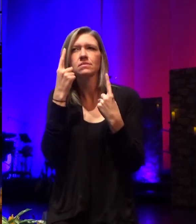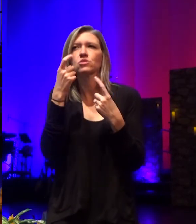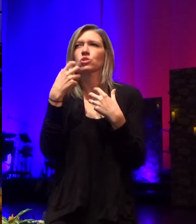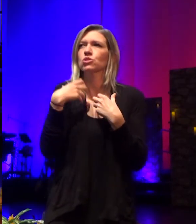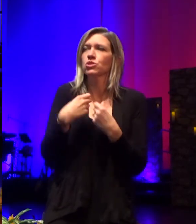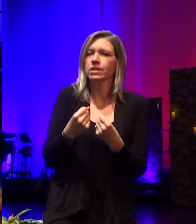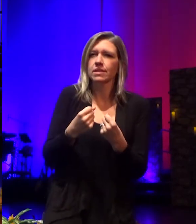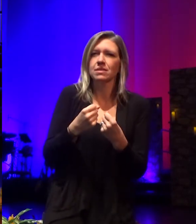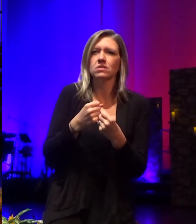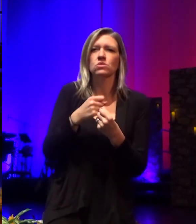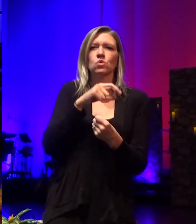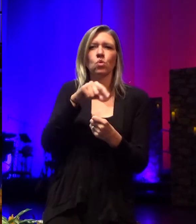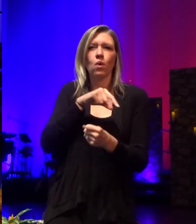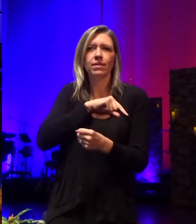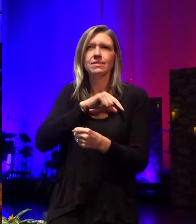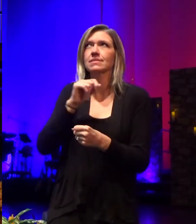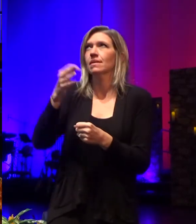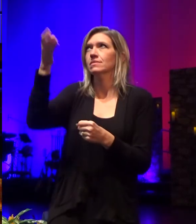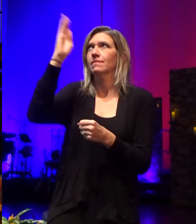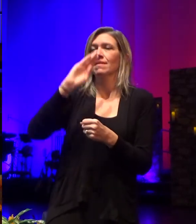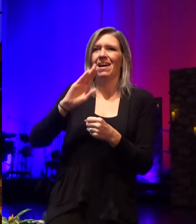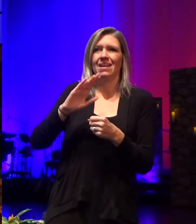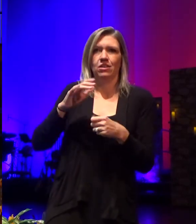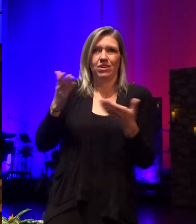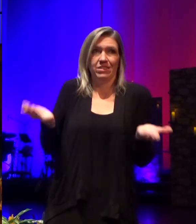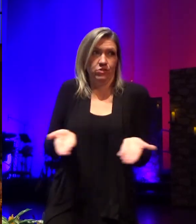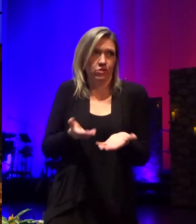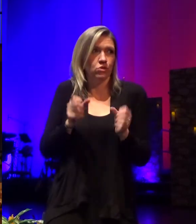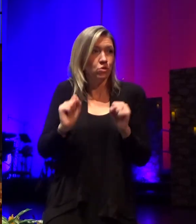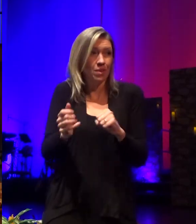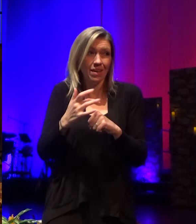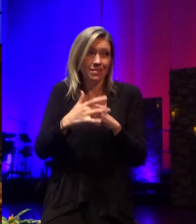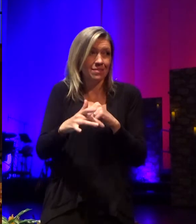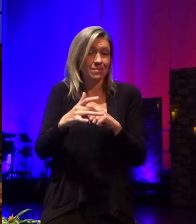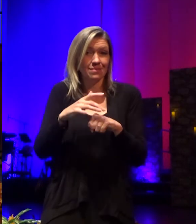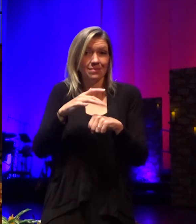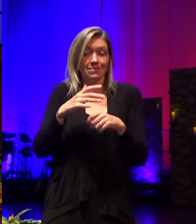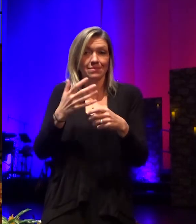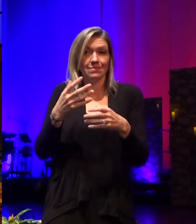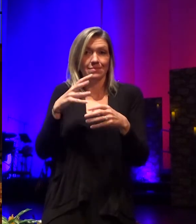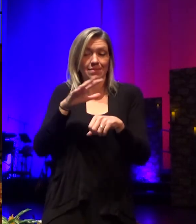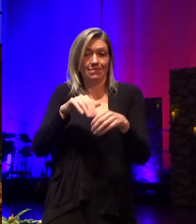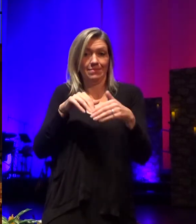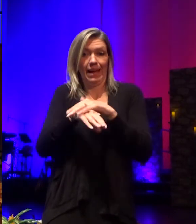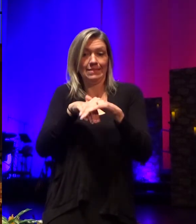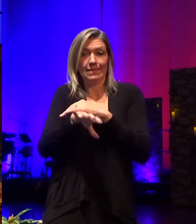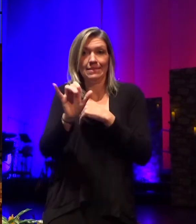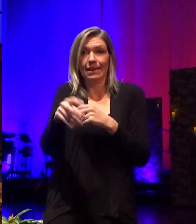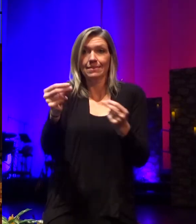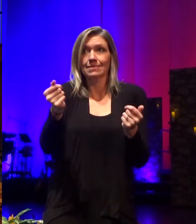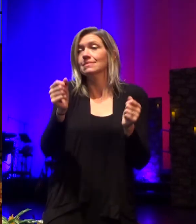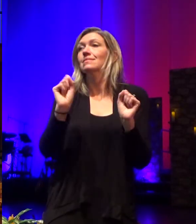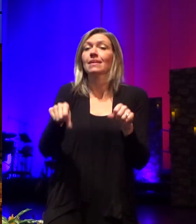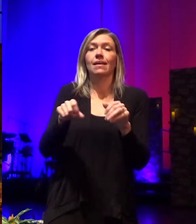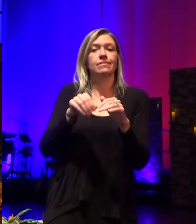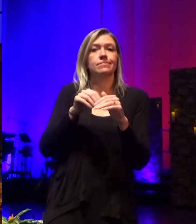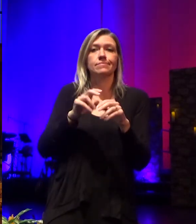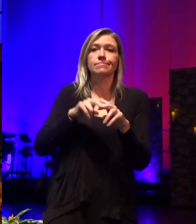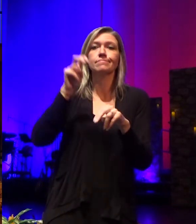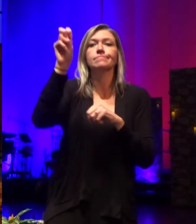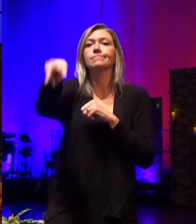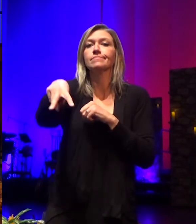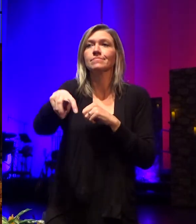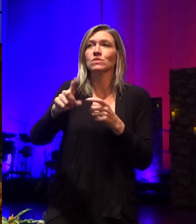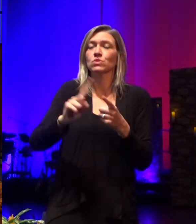divine. And we can access that and fly forward into the deepening that's here for